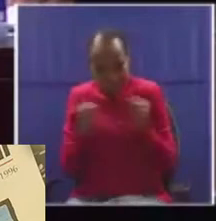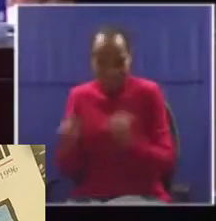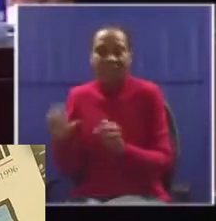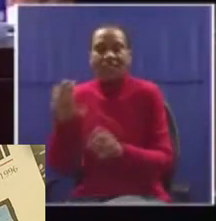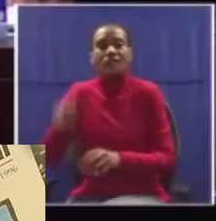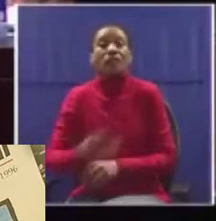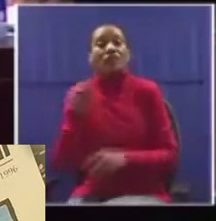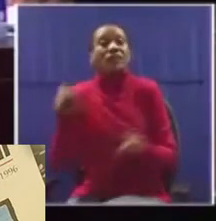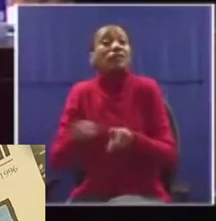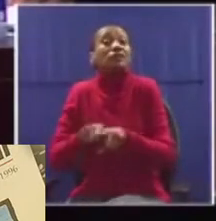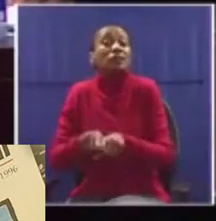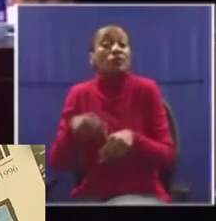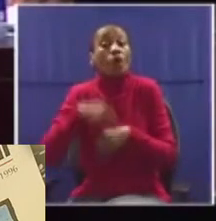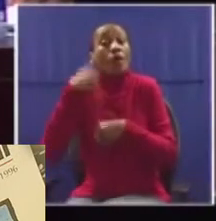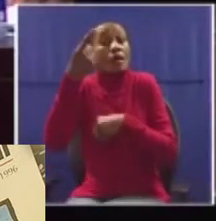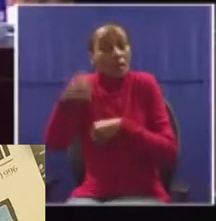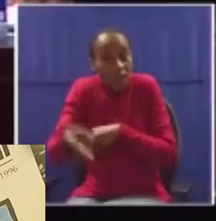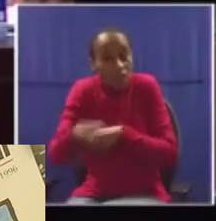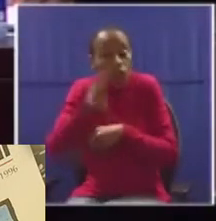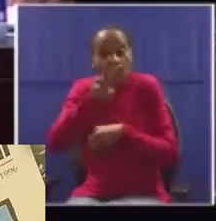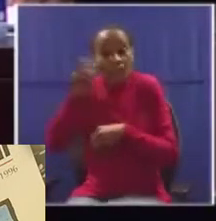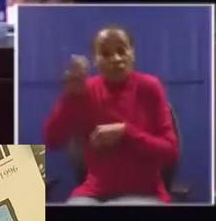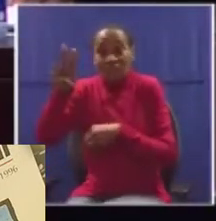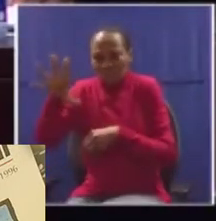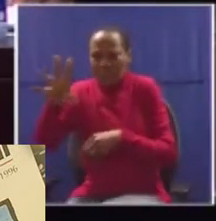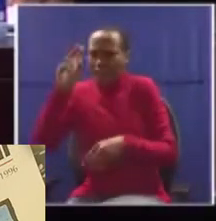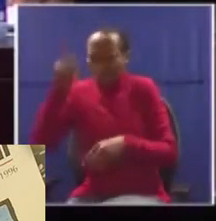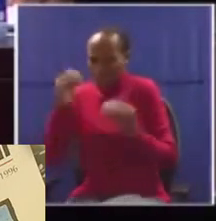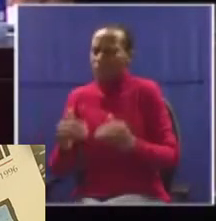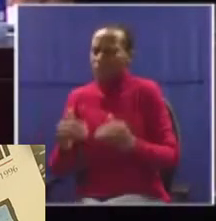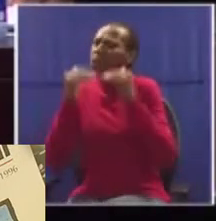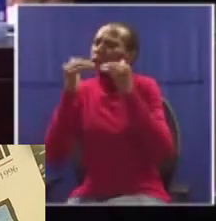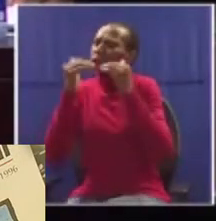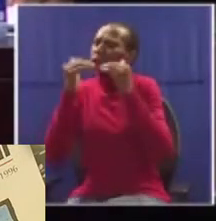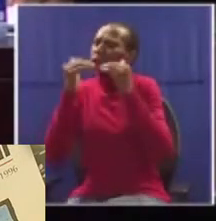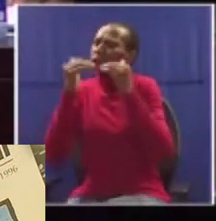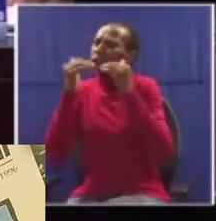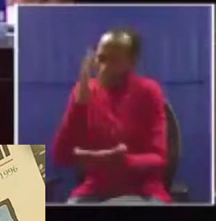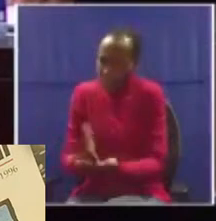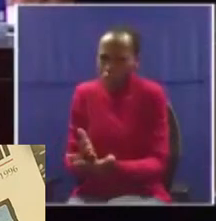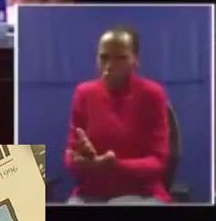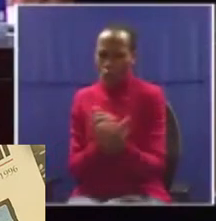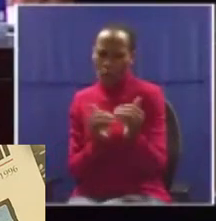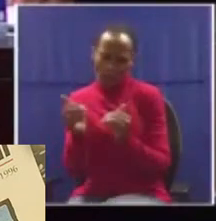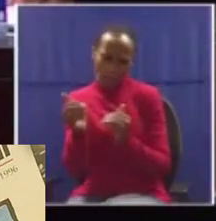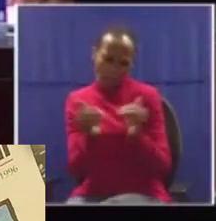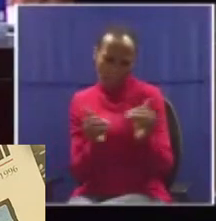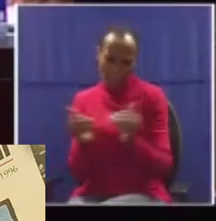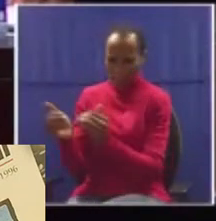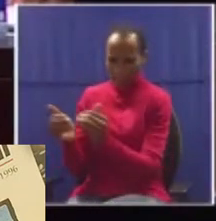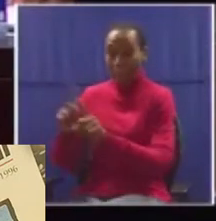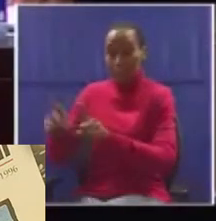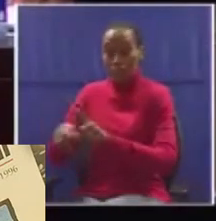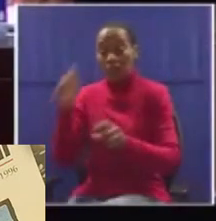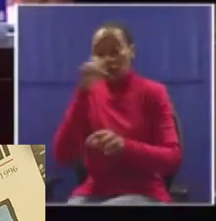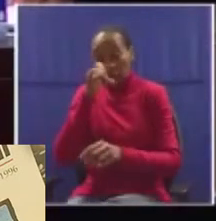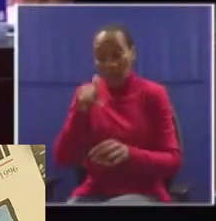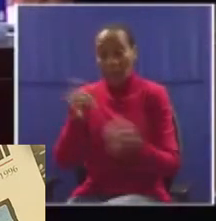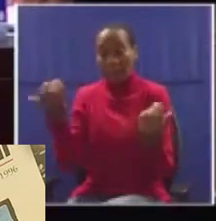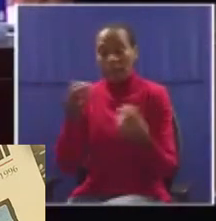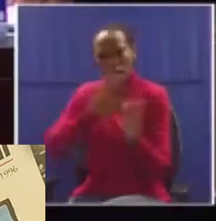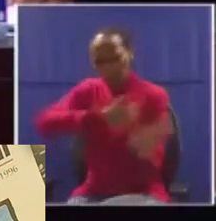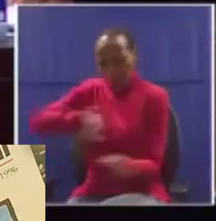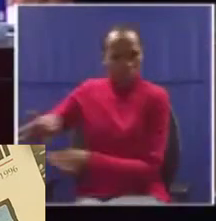2025 we must improve on investigations increase prosecutions identify seas and confiscate proceeds of these crimes and Implement